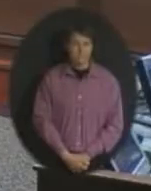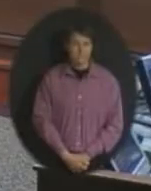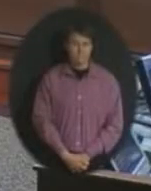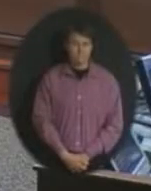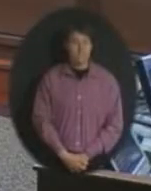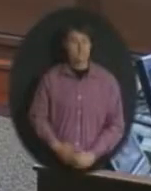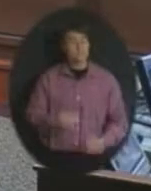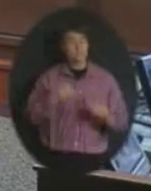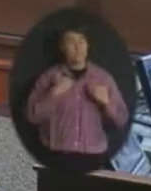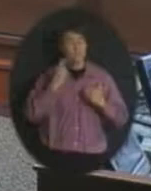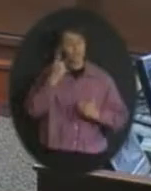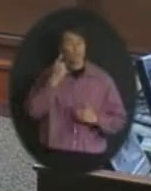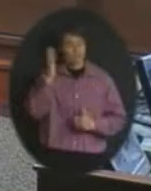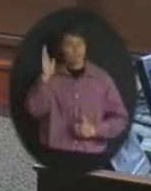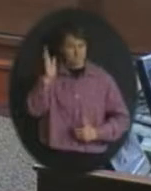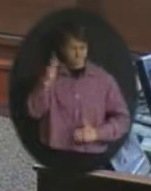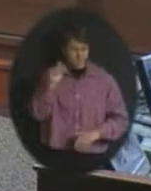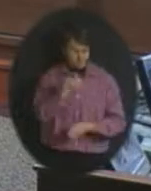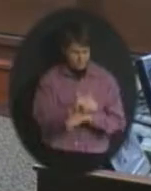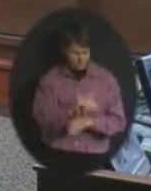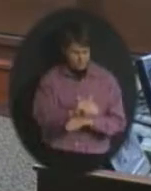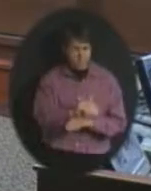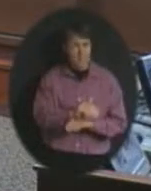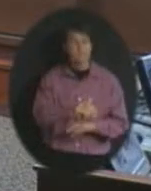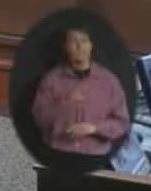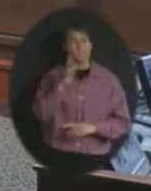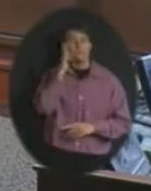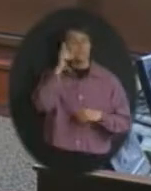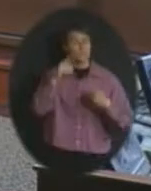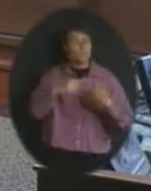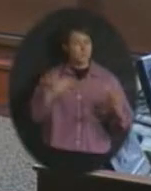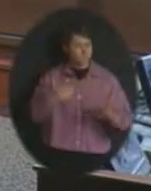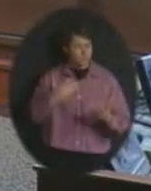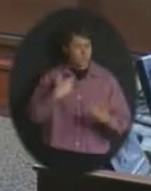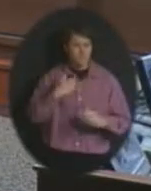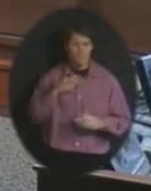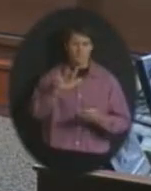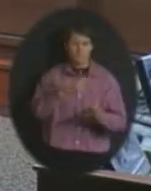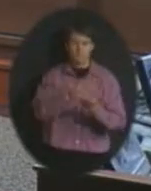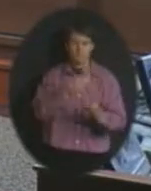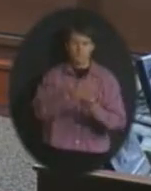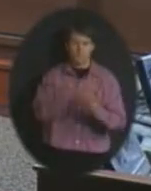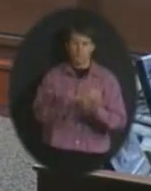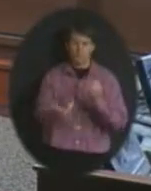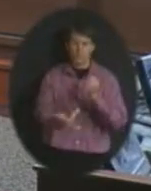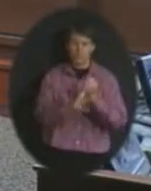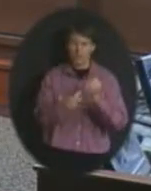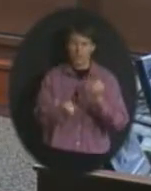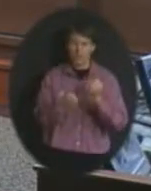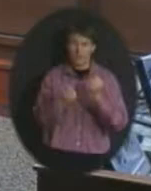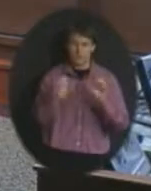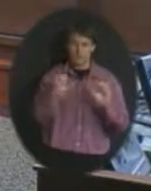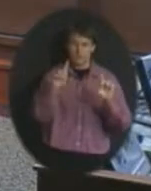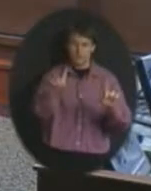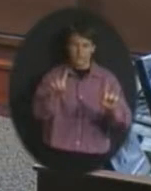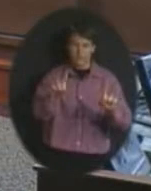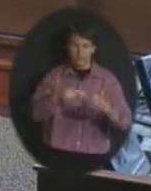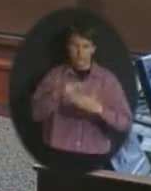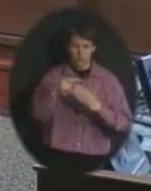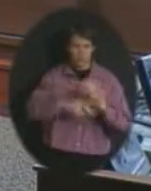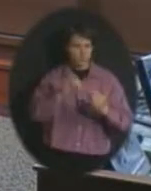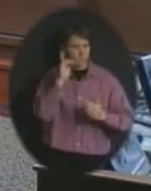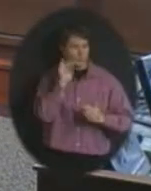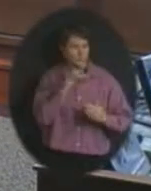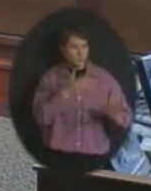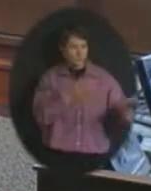We have one presentation this evening. It will be on the middle school technical education program. And it looks like Mrs. Hermack